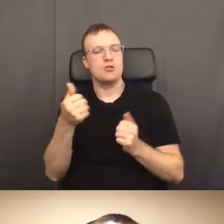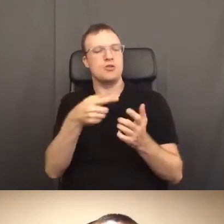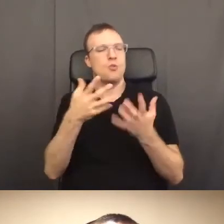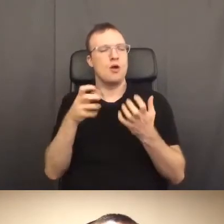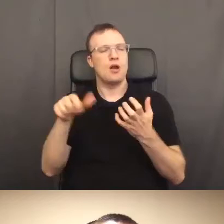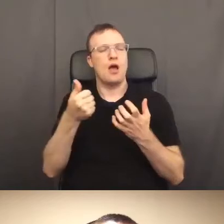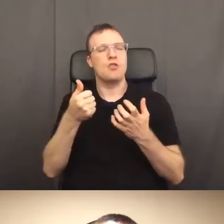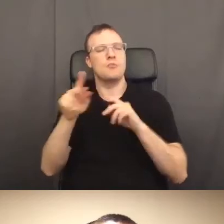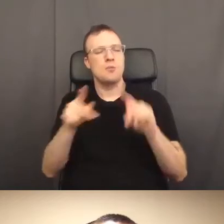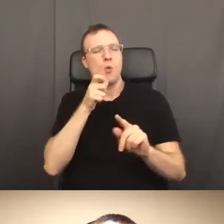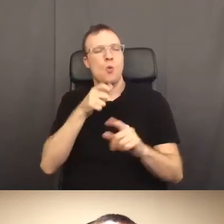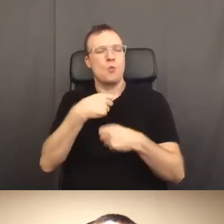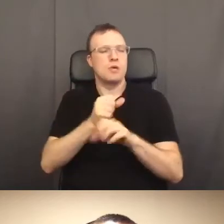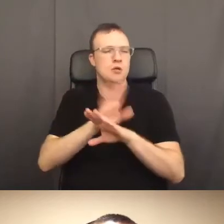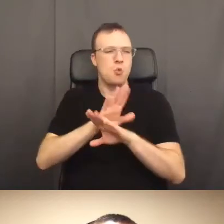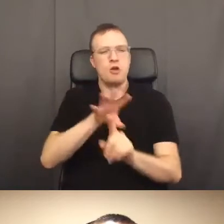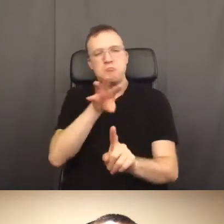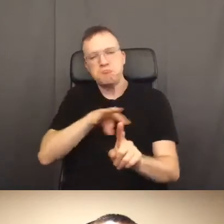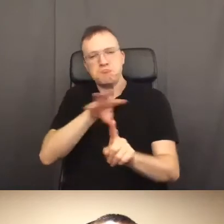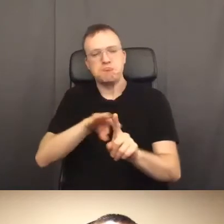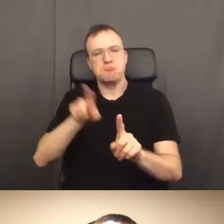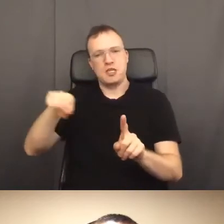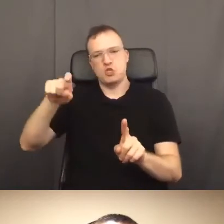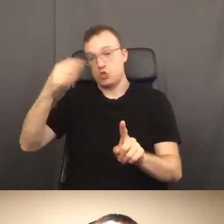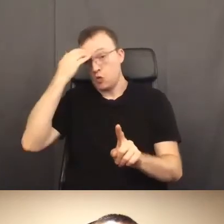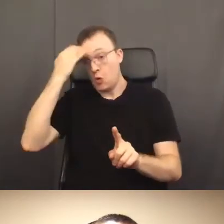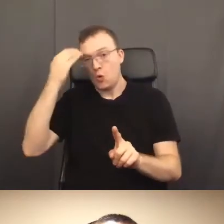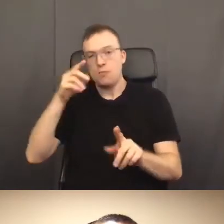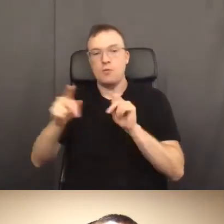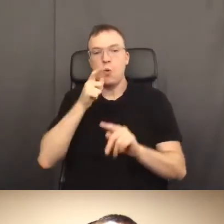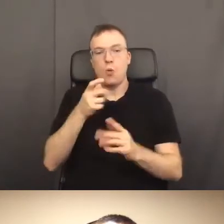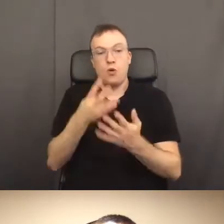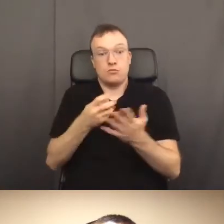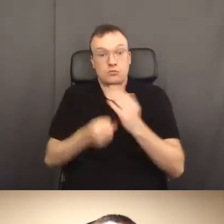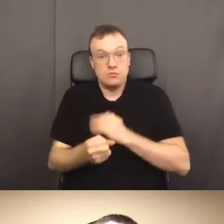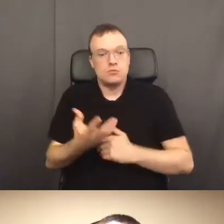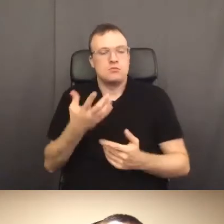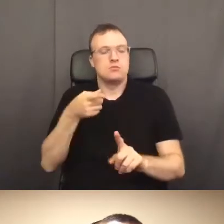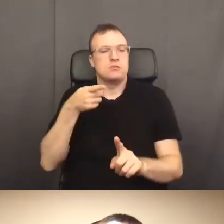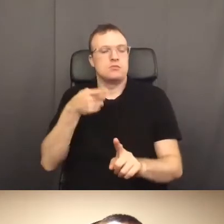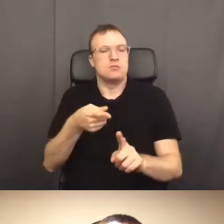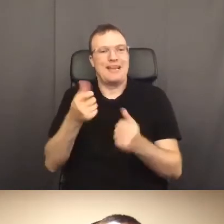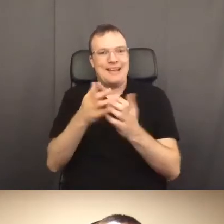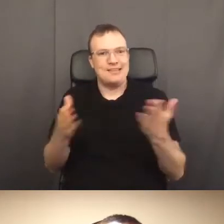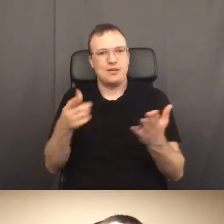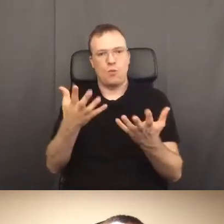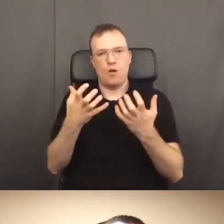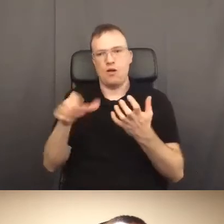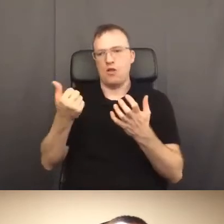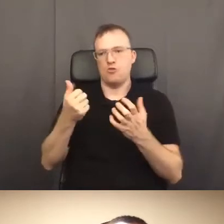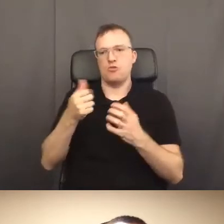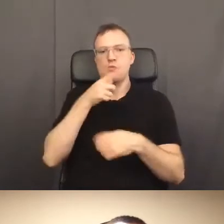people experiencing psychosis or people who have been incarcerated? Are there any things that you would like other filmmakers to know